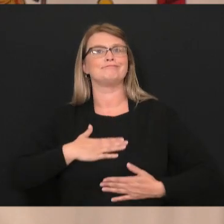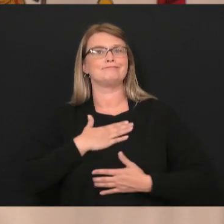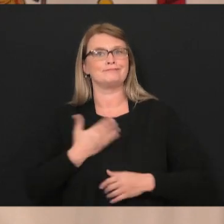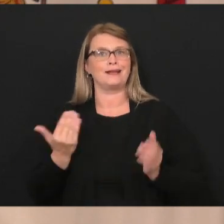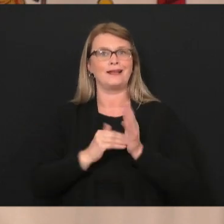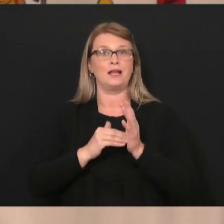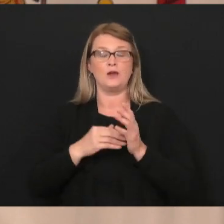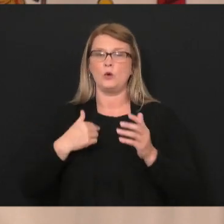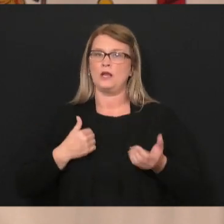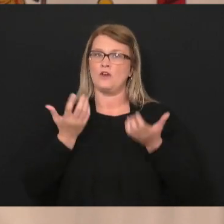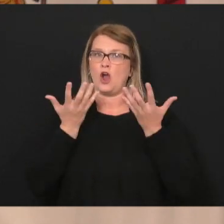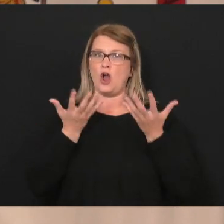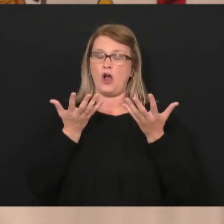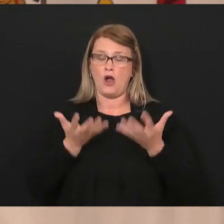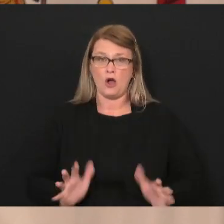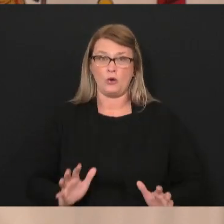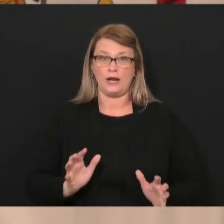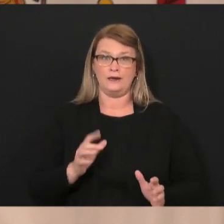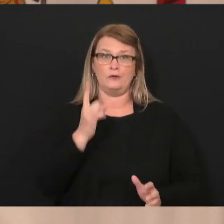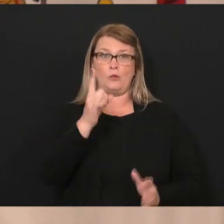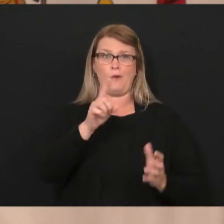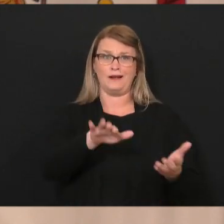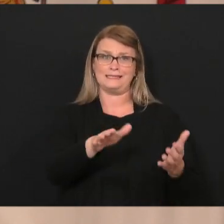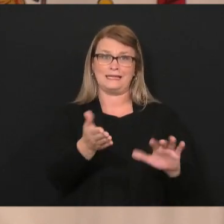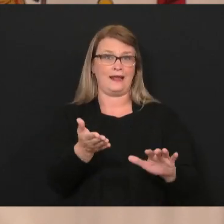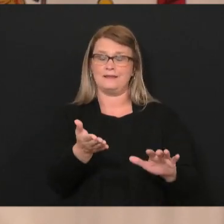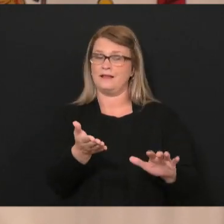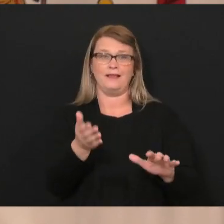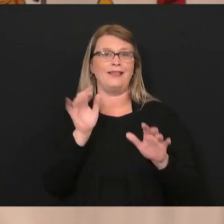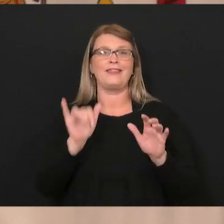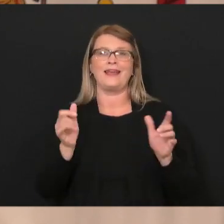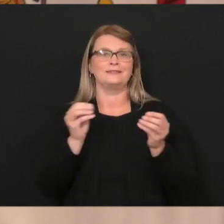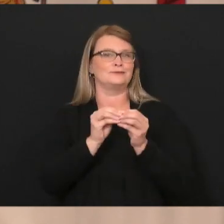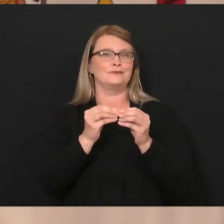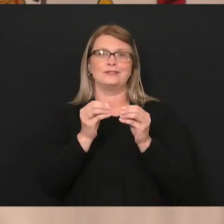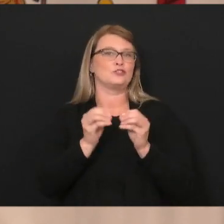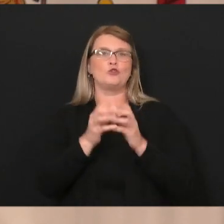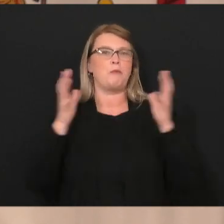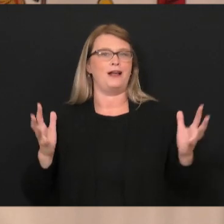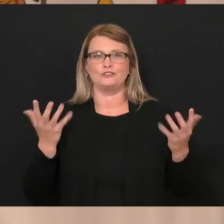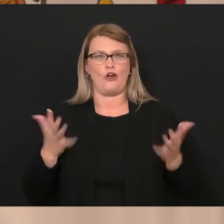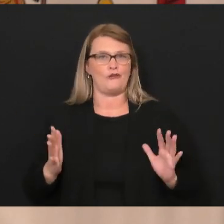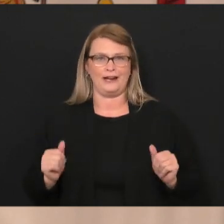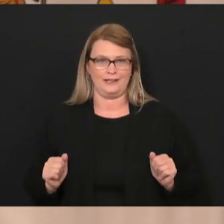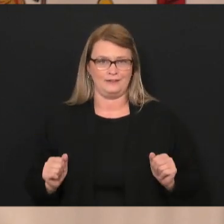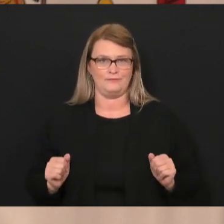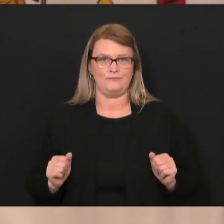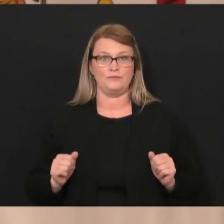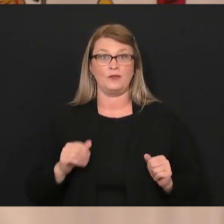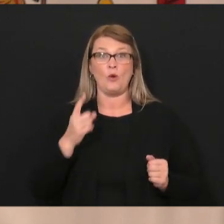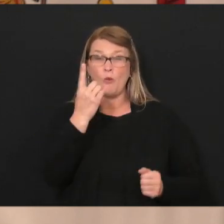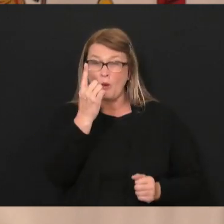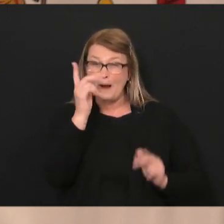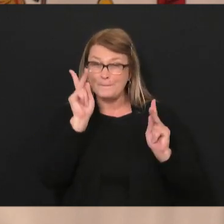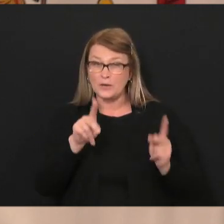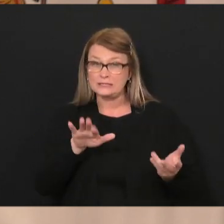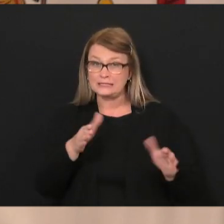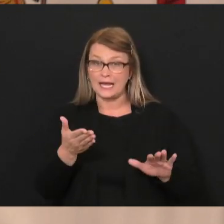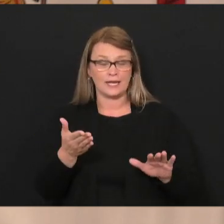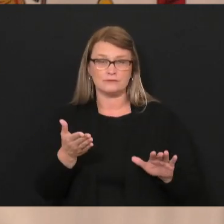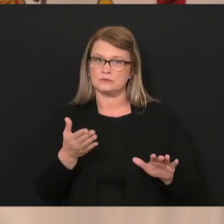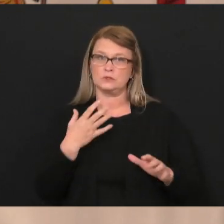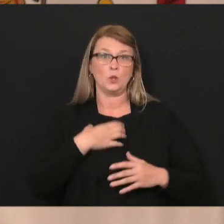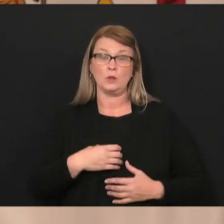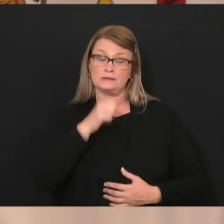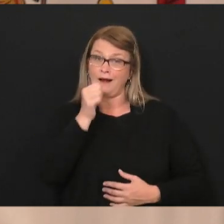already lost one too many lives, period. We've lost one person, and that's one too